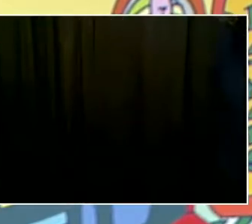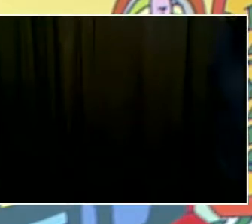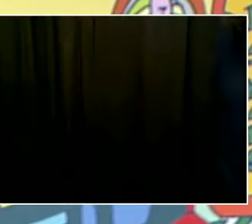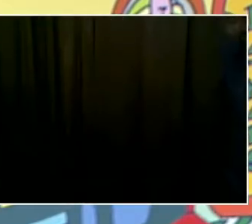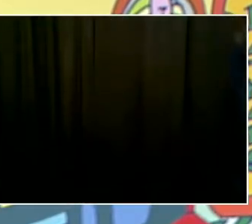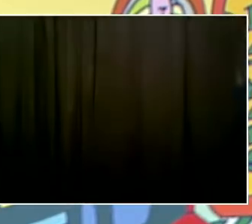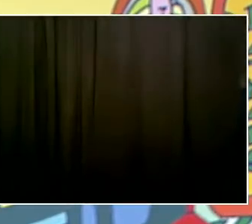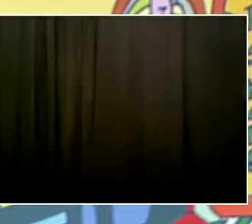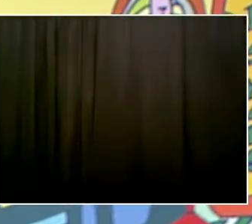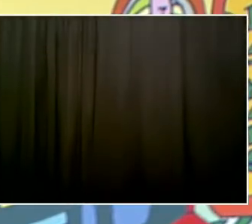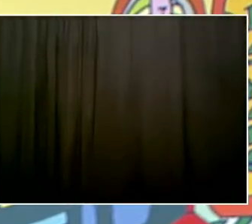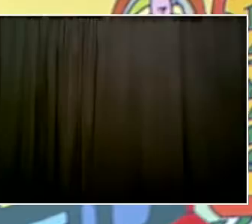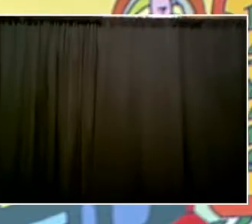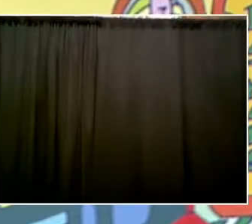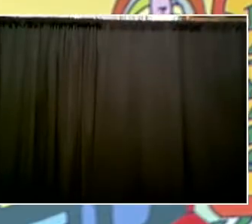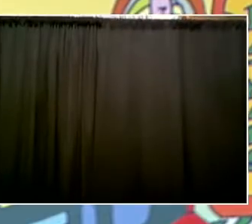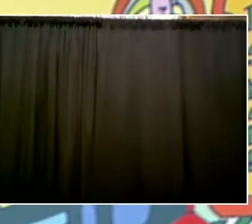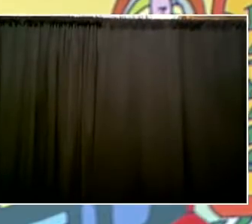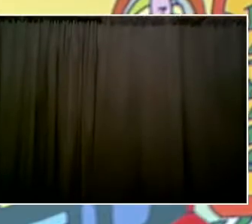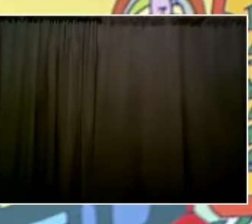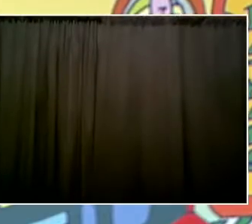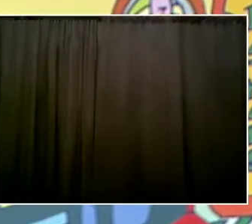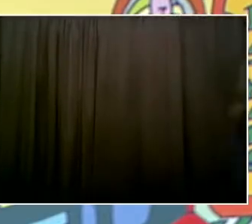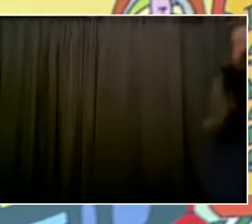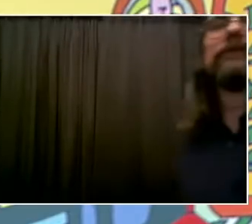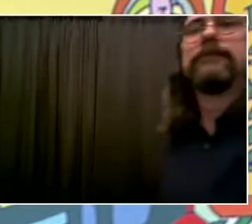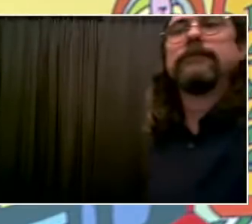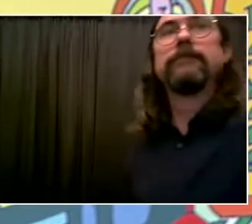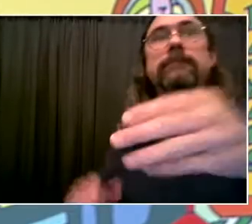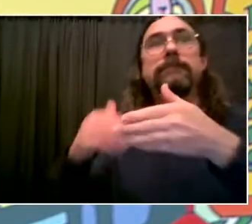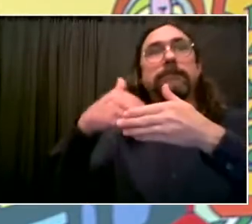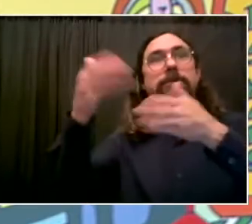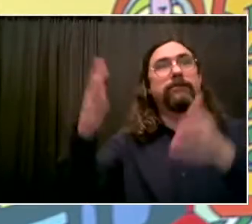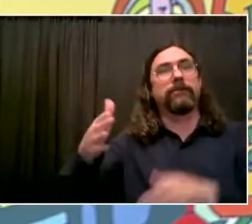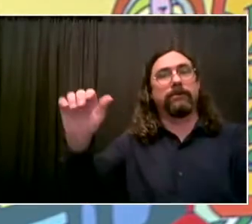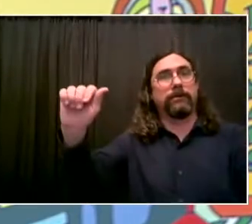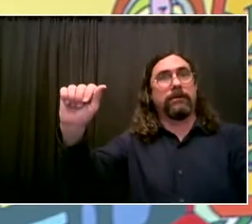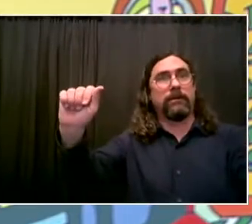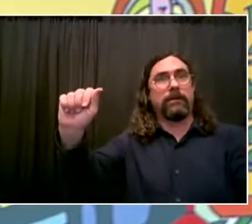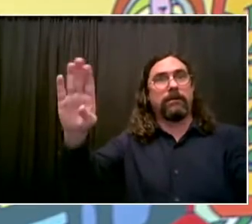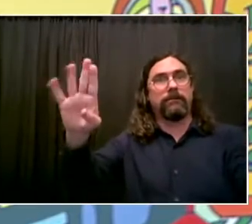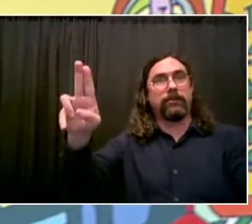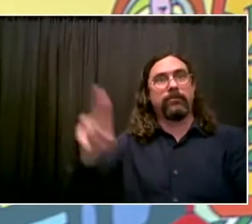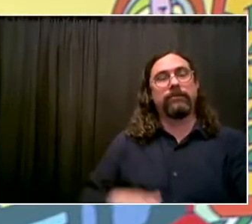Hello, Mayor. How are you? Good, Abu. How you doing today? Good. Thank you so much.